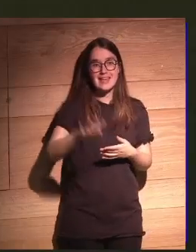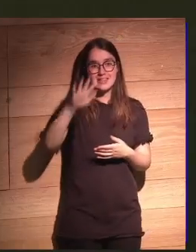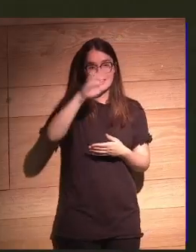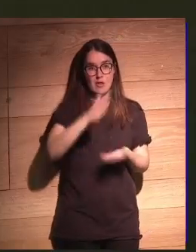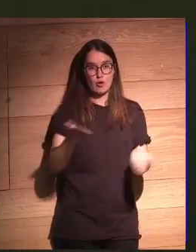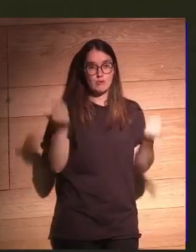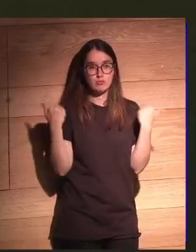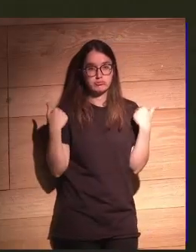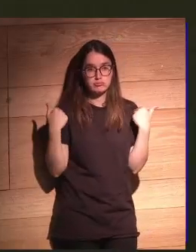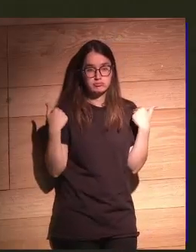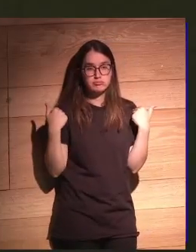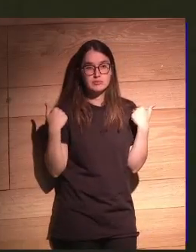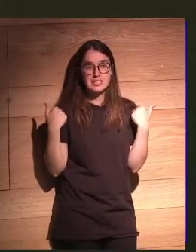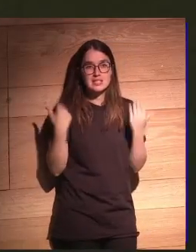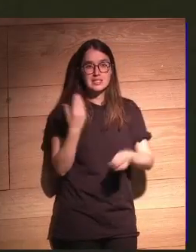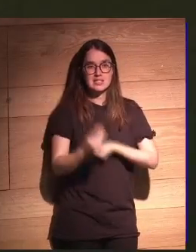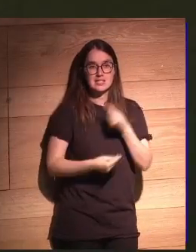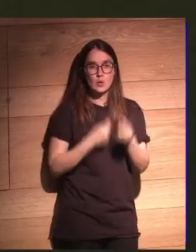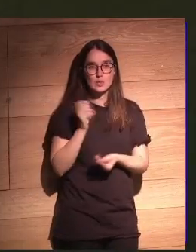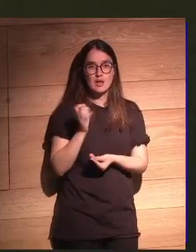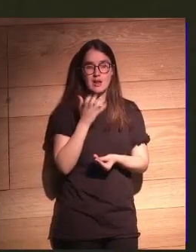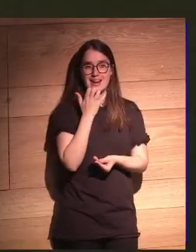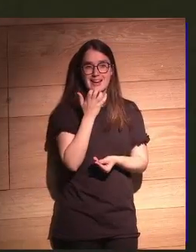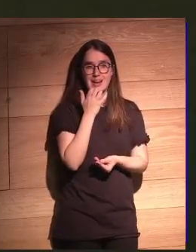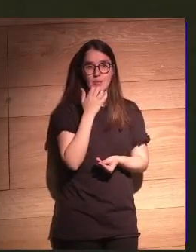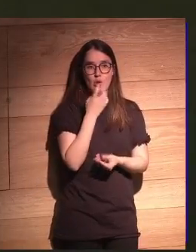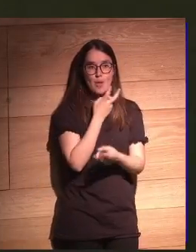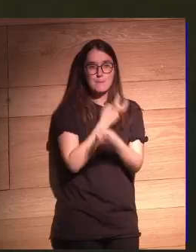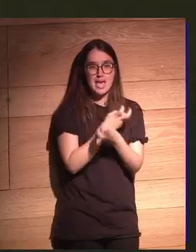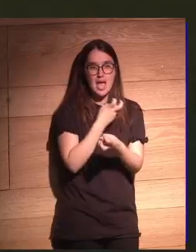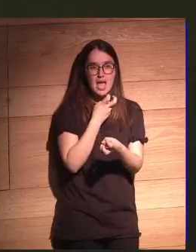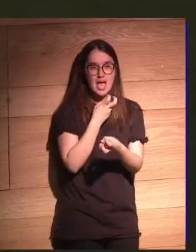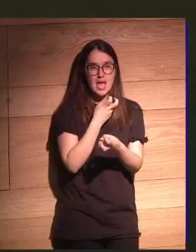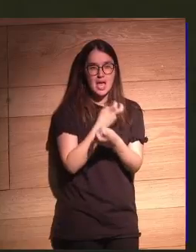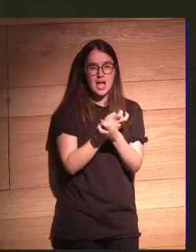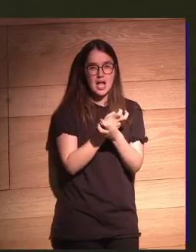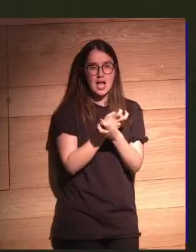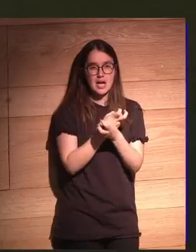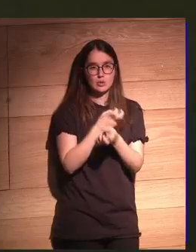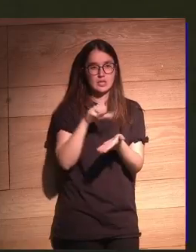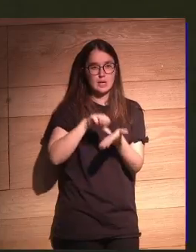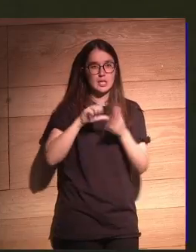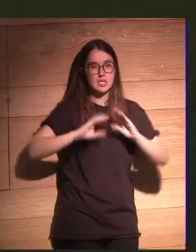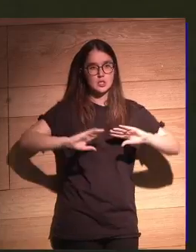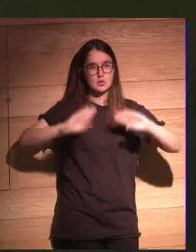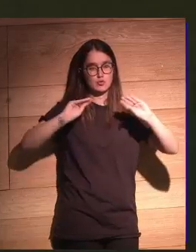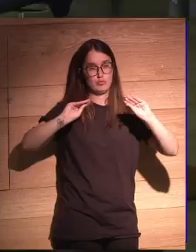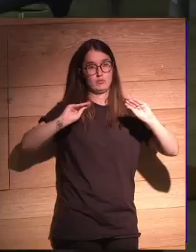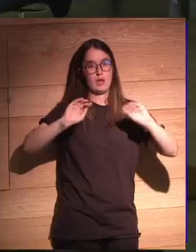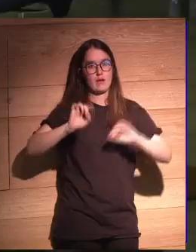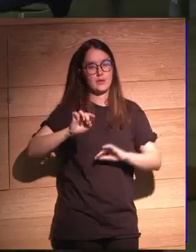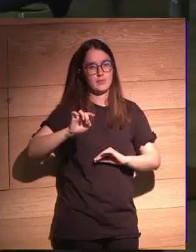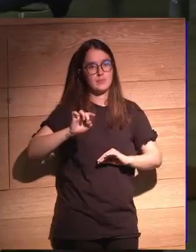As my suggestions, I would say that the state needs to be one of the actors. This is the